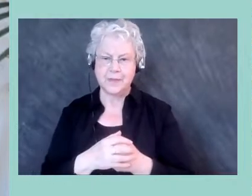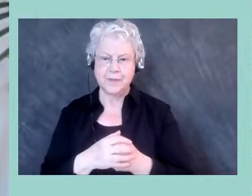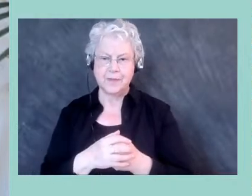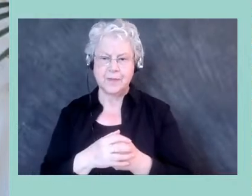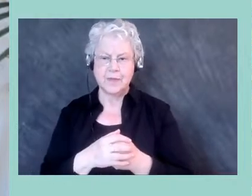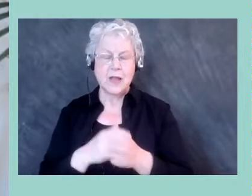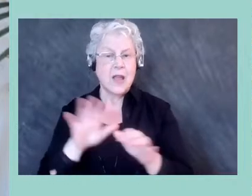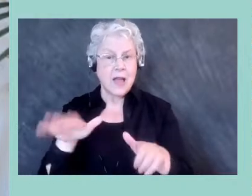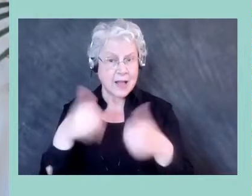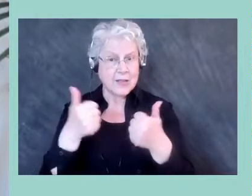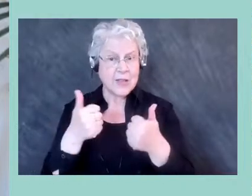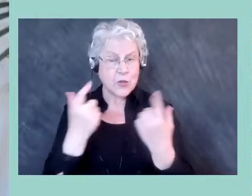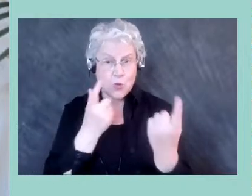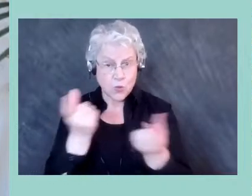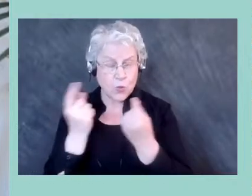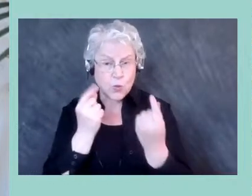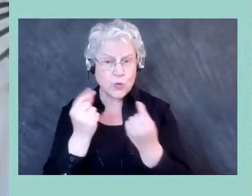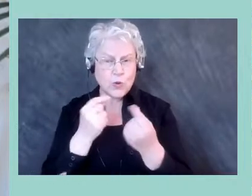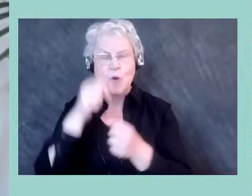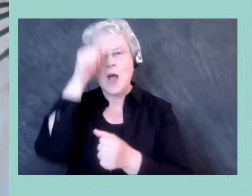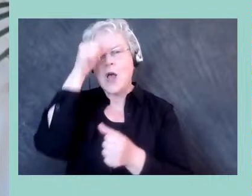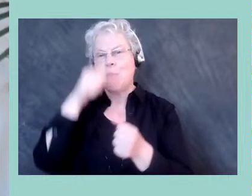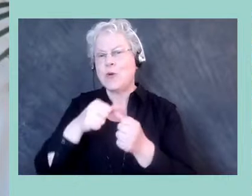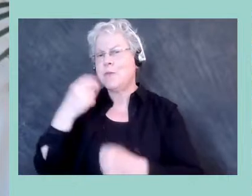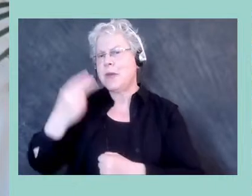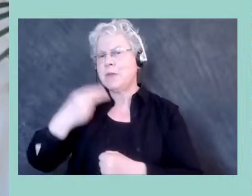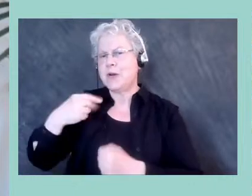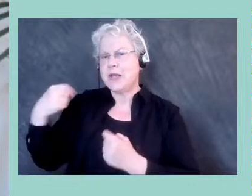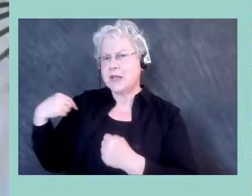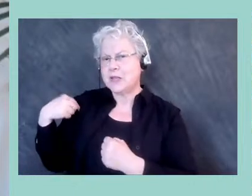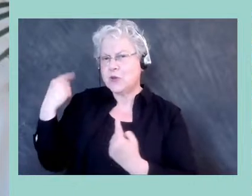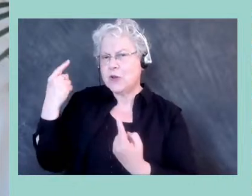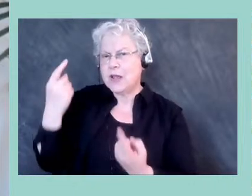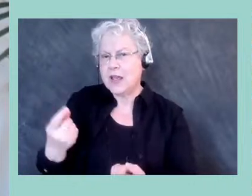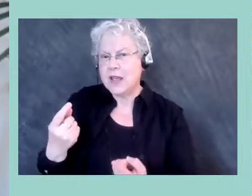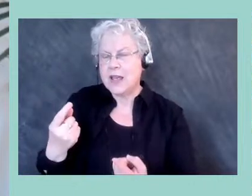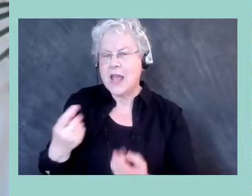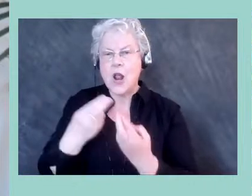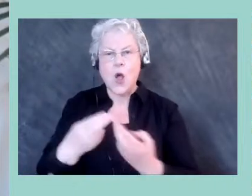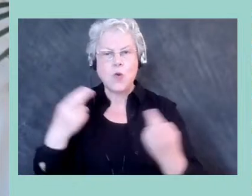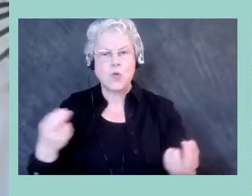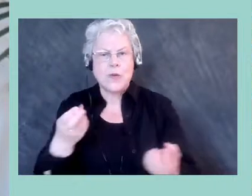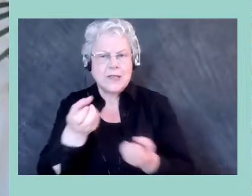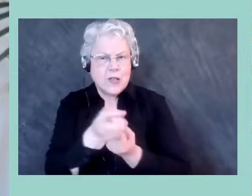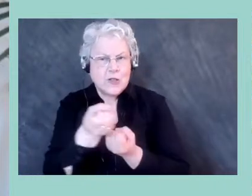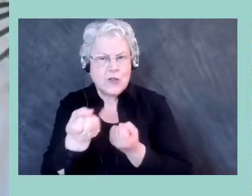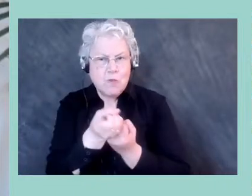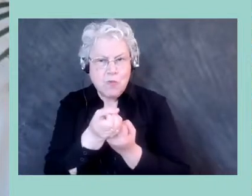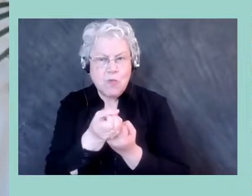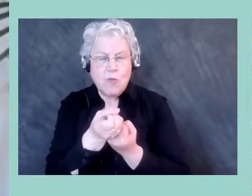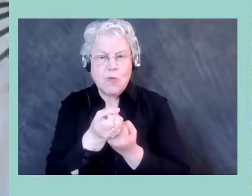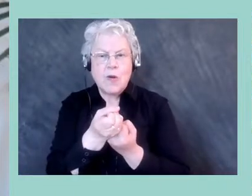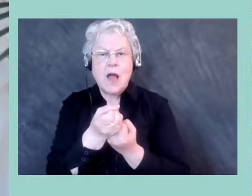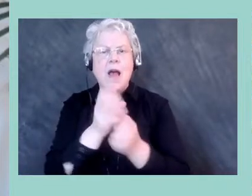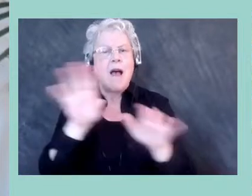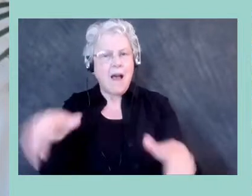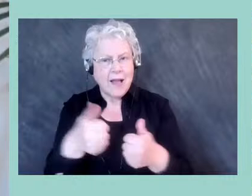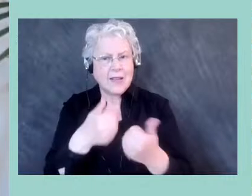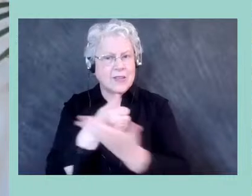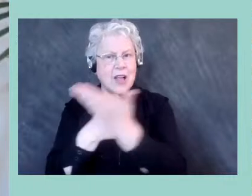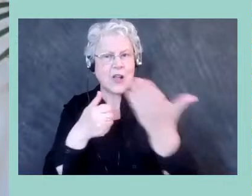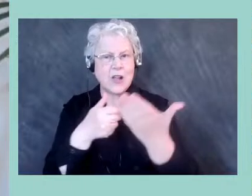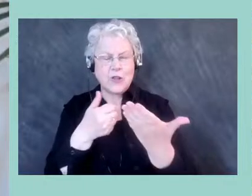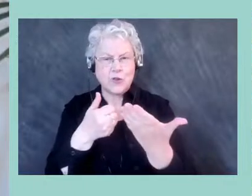charge us then to remember our history and to put our resources where our commitments are. I charge us to invest in